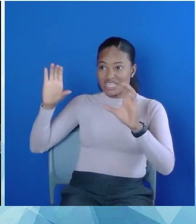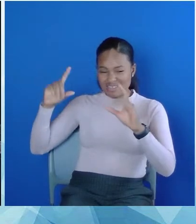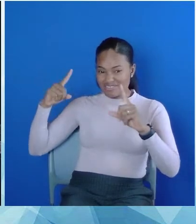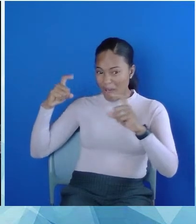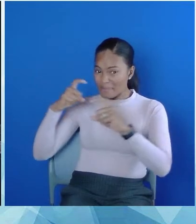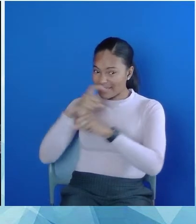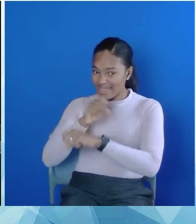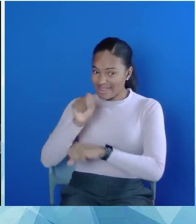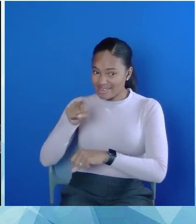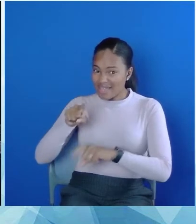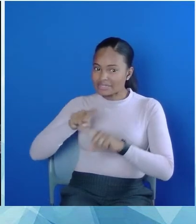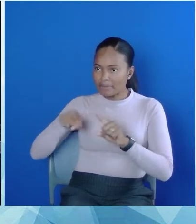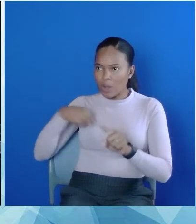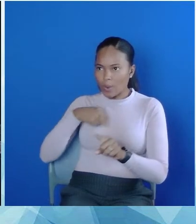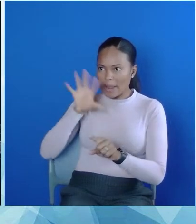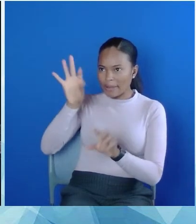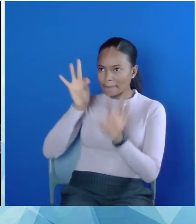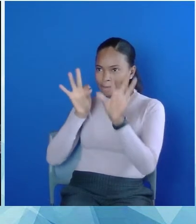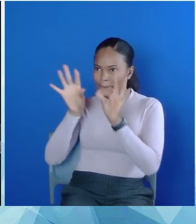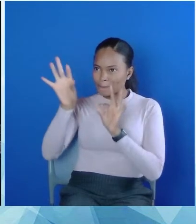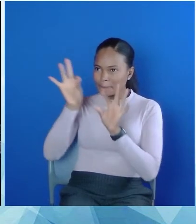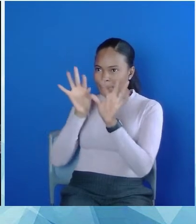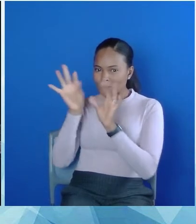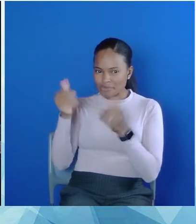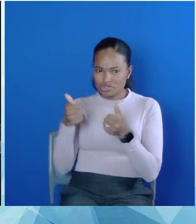So thank you. Any questions?